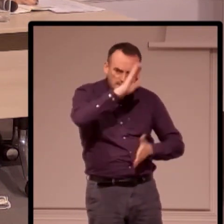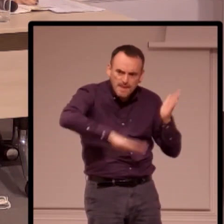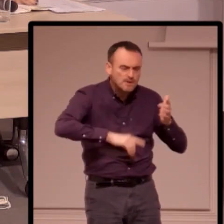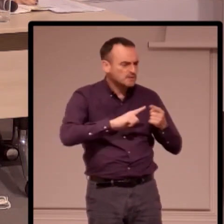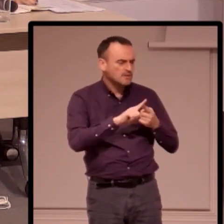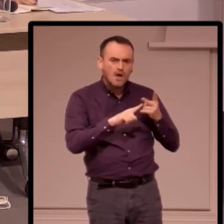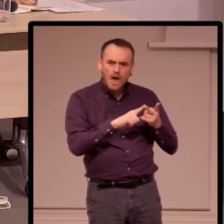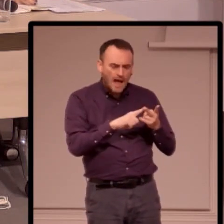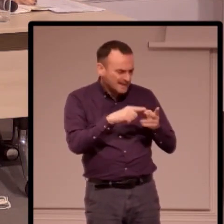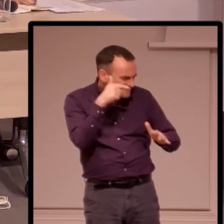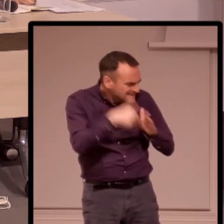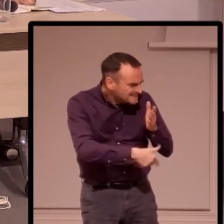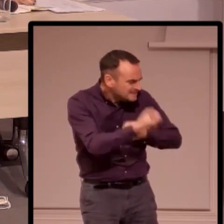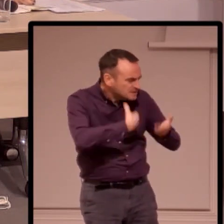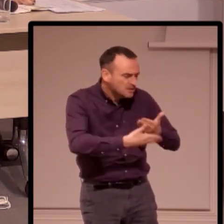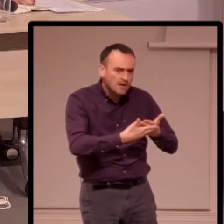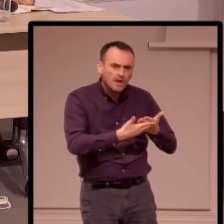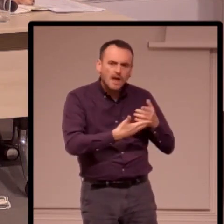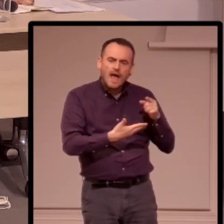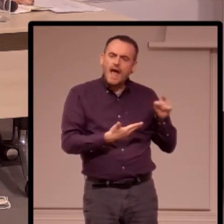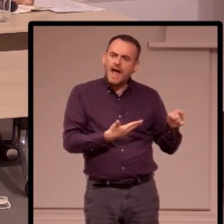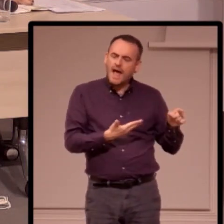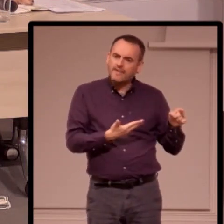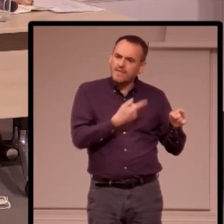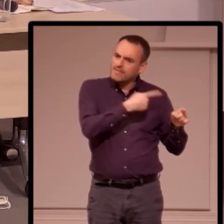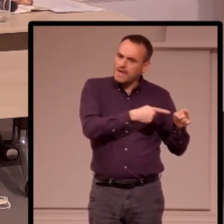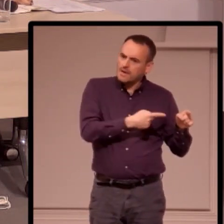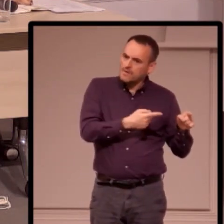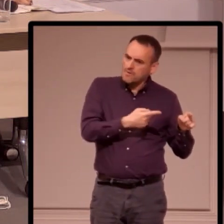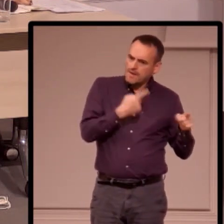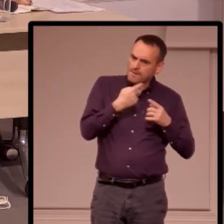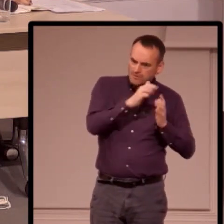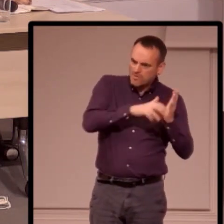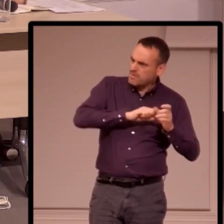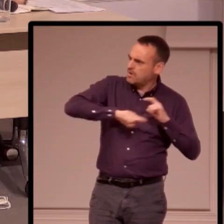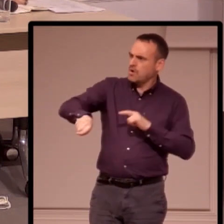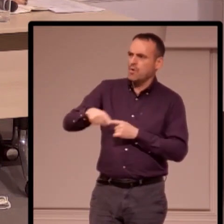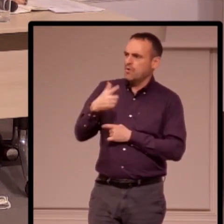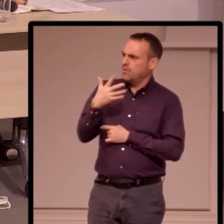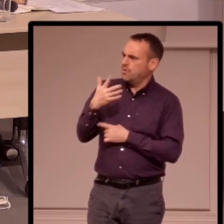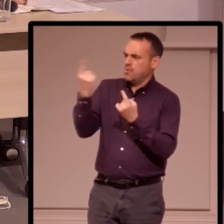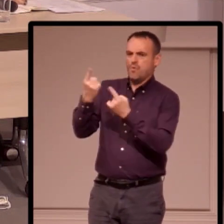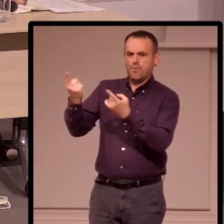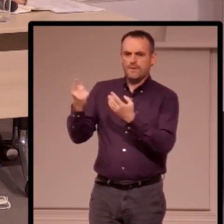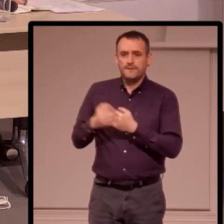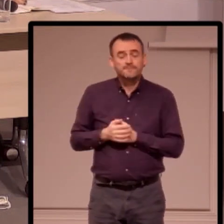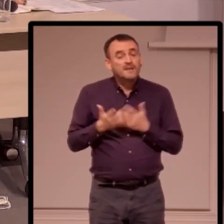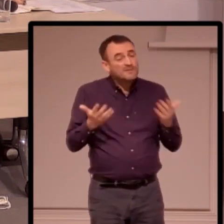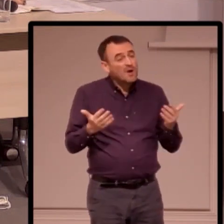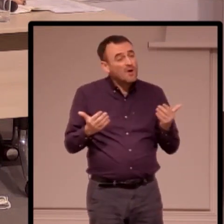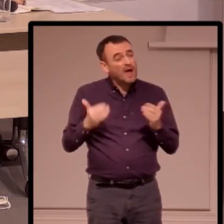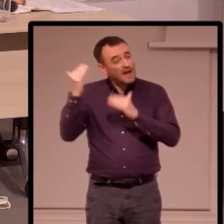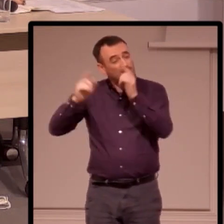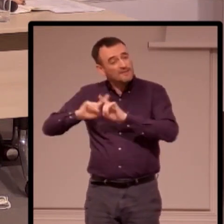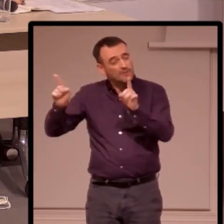don't understand the organisation, because they're all adult dynamics. And I think that the bit that we can do different is really central to our model, is go where